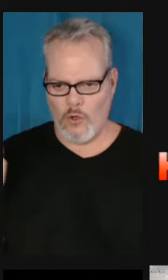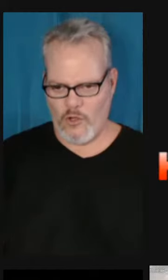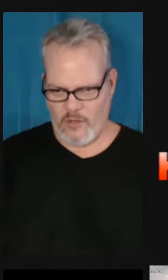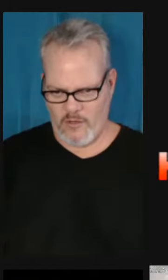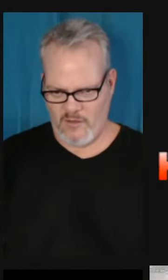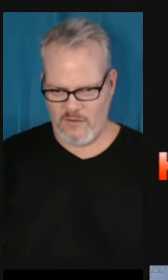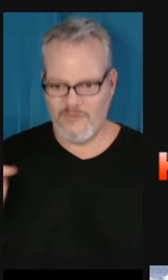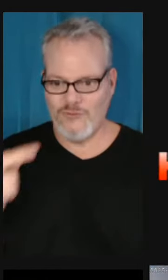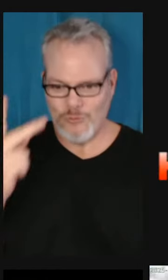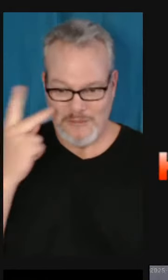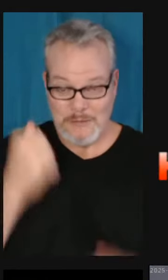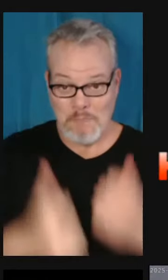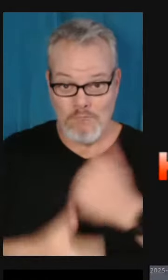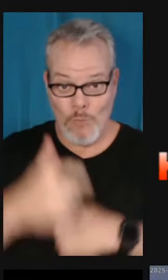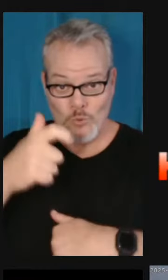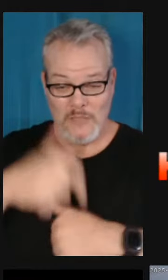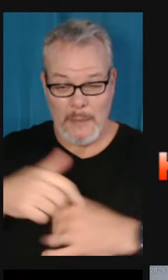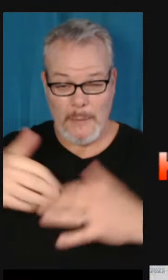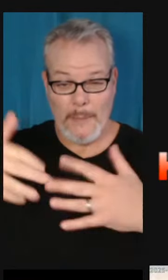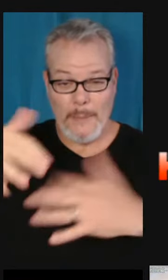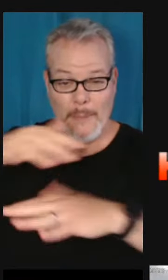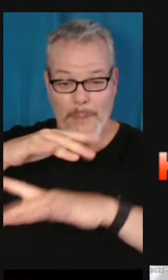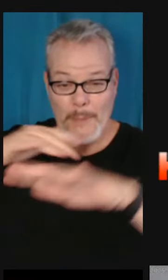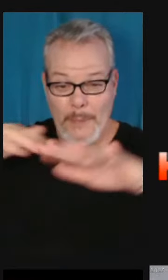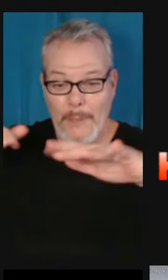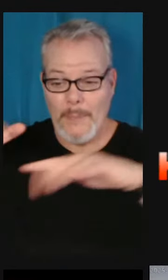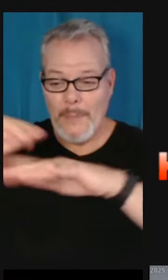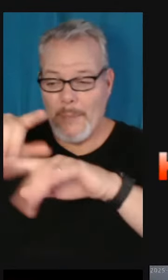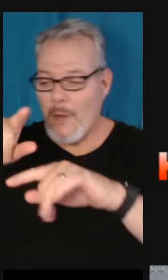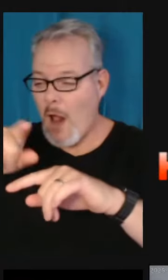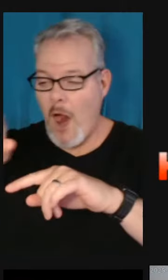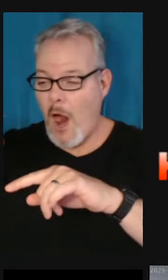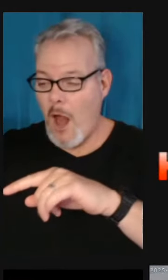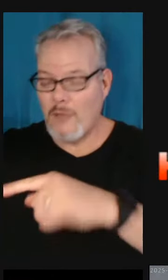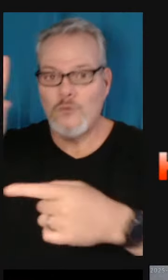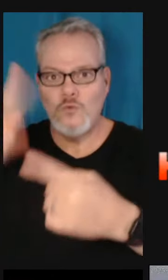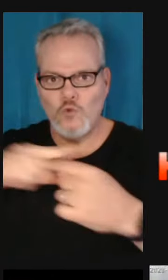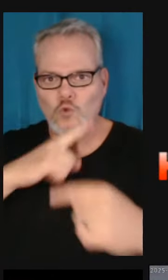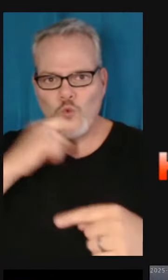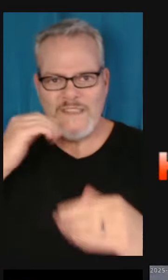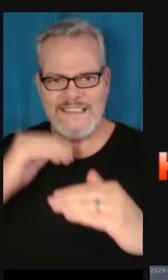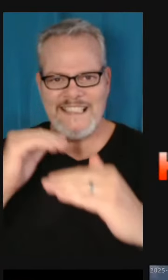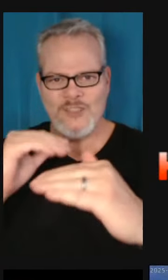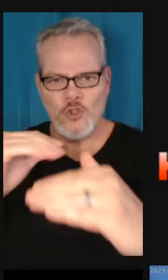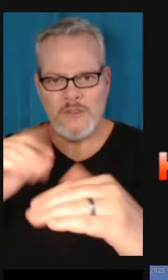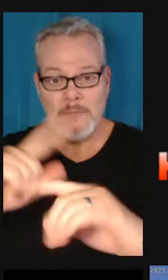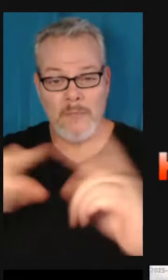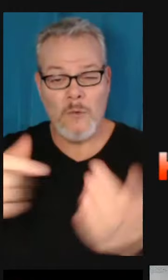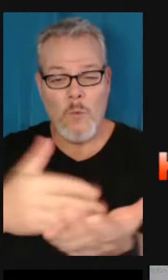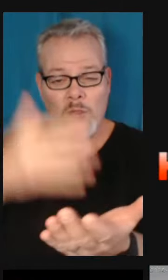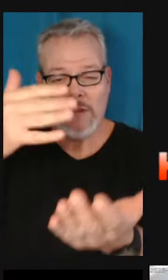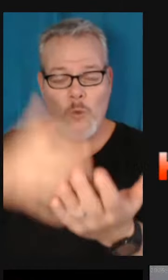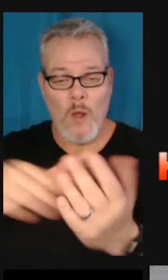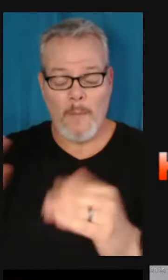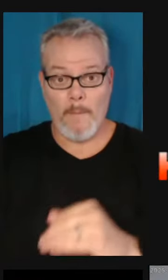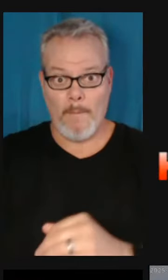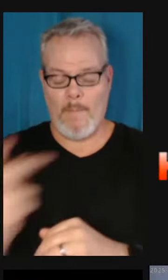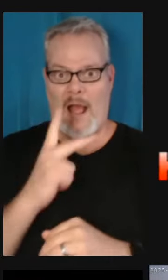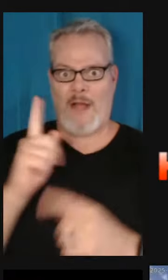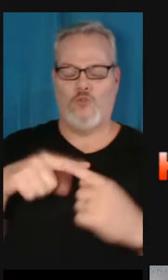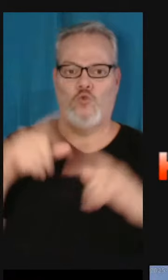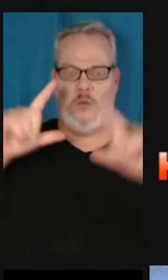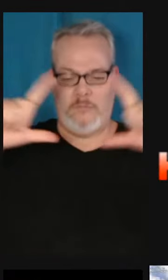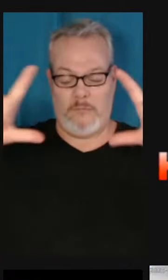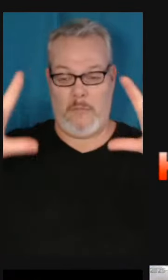fume is blown off into the desert, but occasionally it blows back this way or towards the camera. And of course, I'm only showing you the daytime